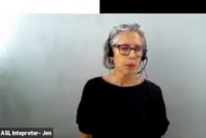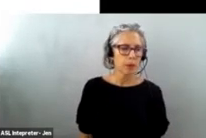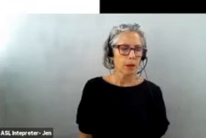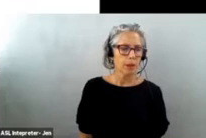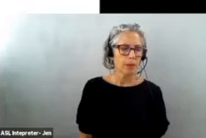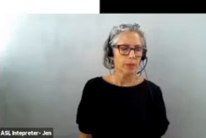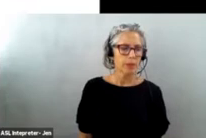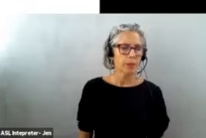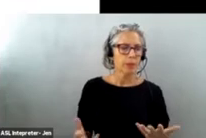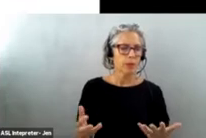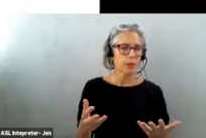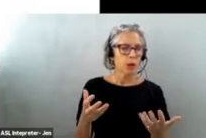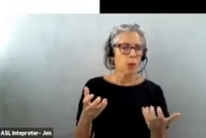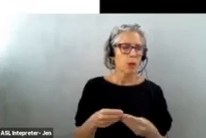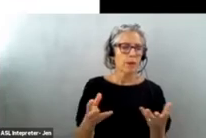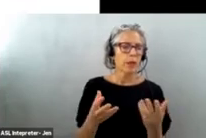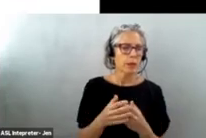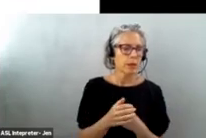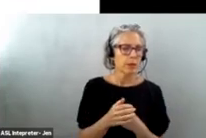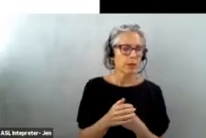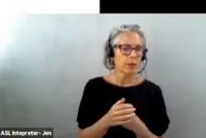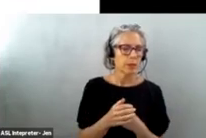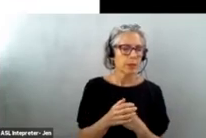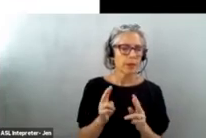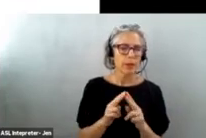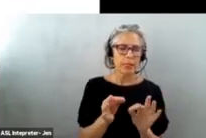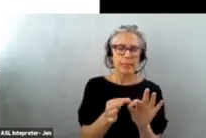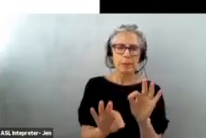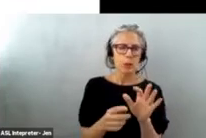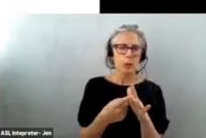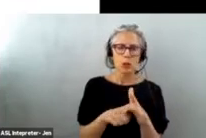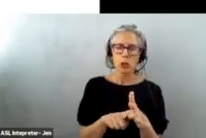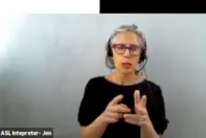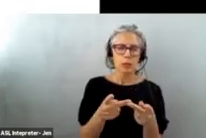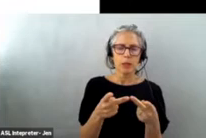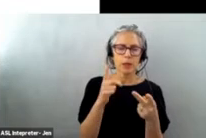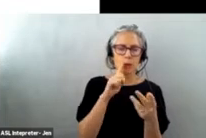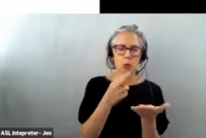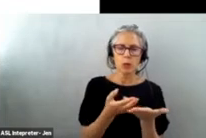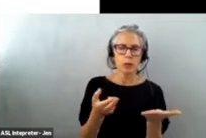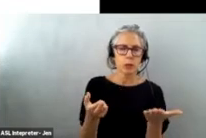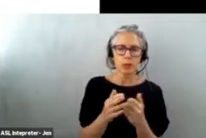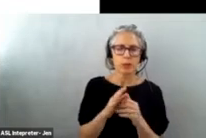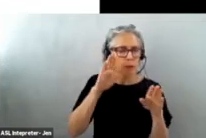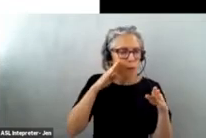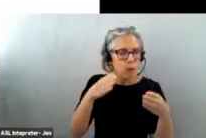So to that aim, I wanted to just provide a sort of very simple starting point for resources that focus